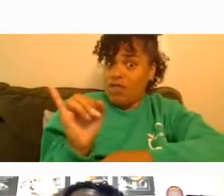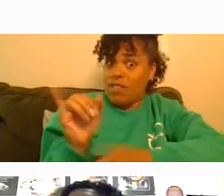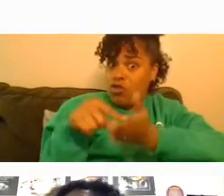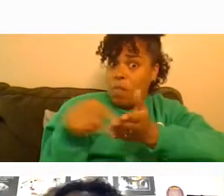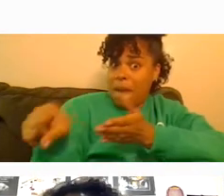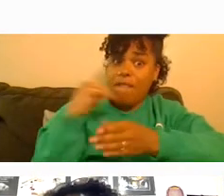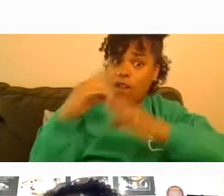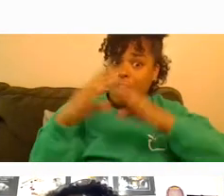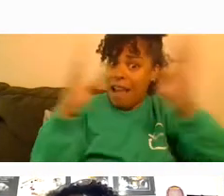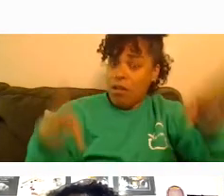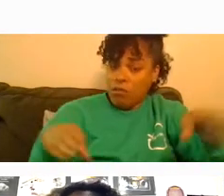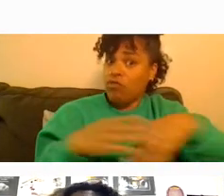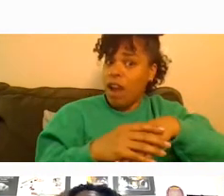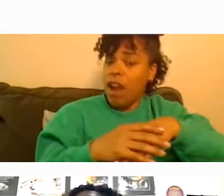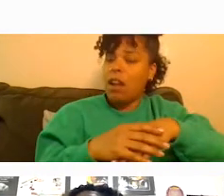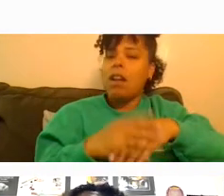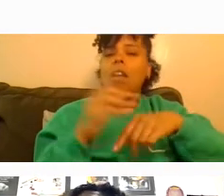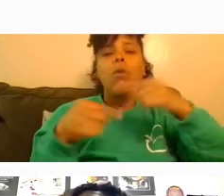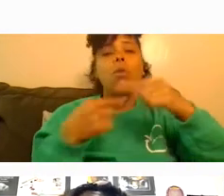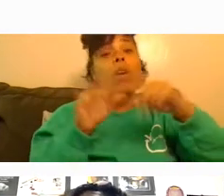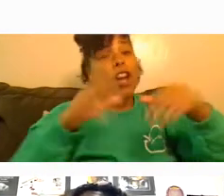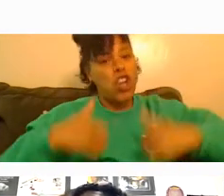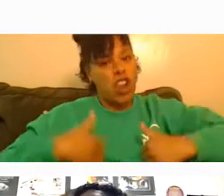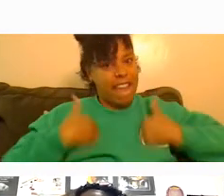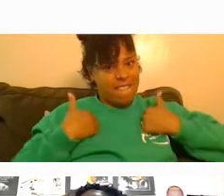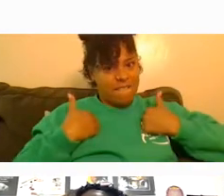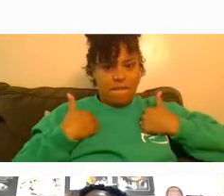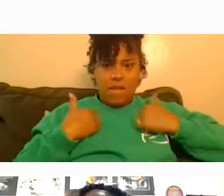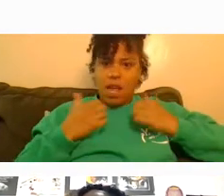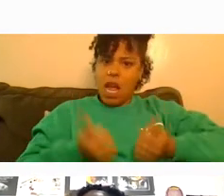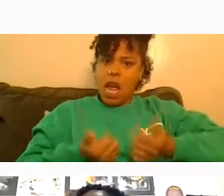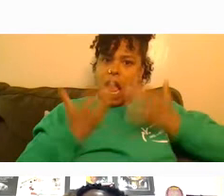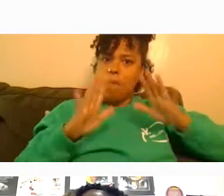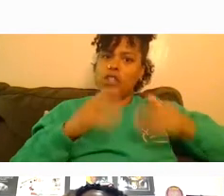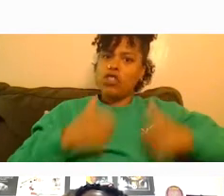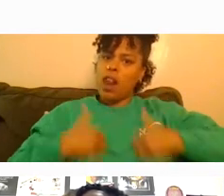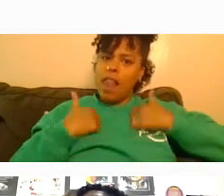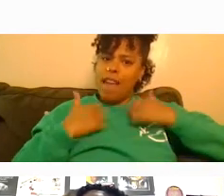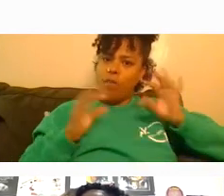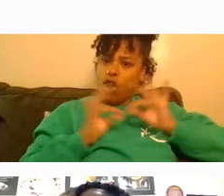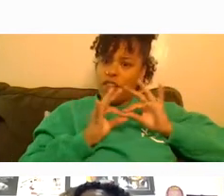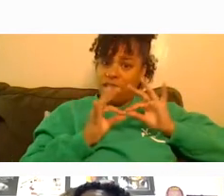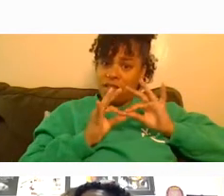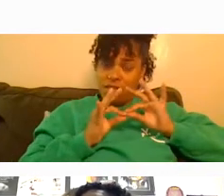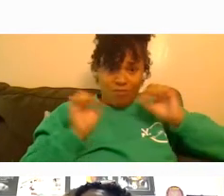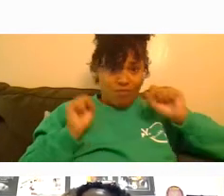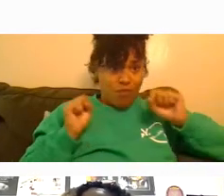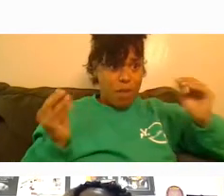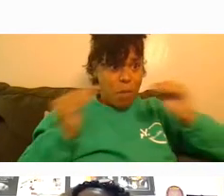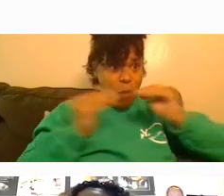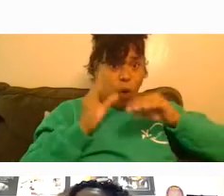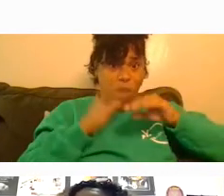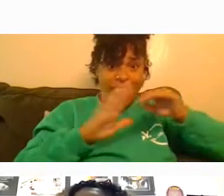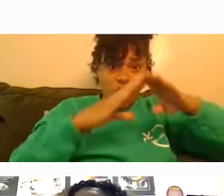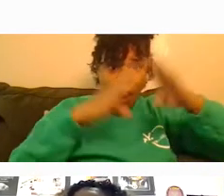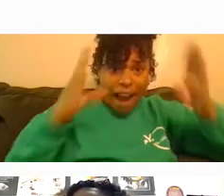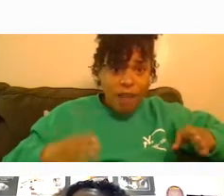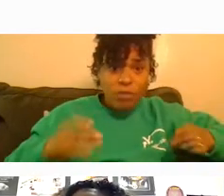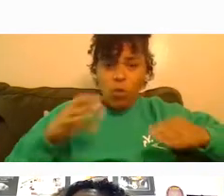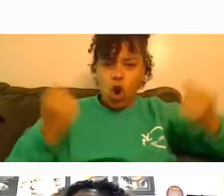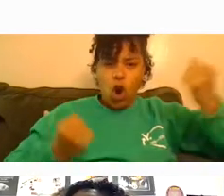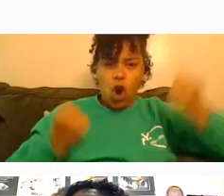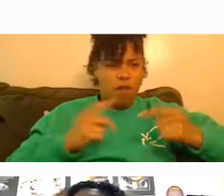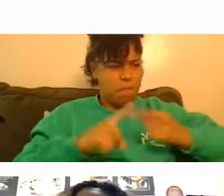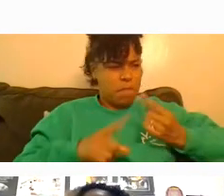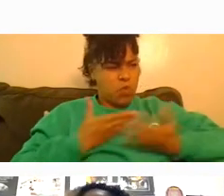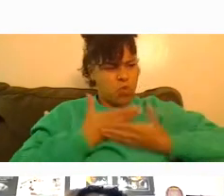is your life worth? Is it insured? See, probably a lot more than your car or your house. You can't afford not to insure your